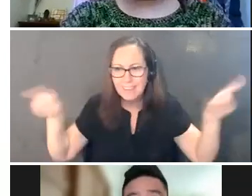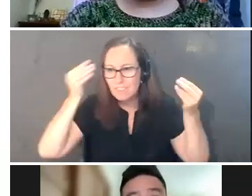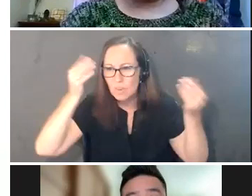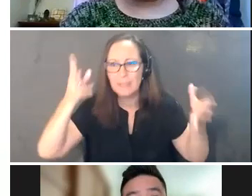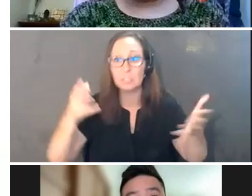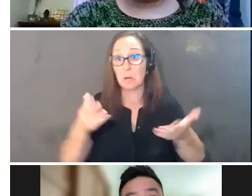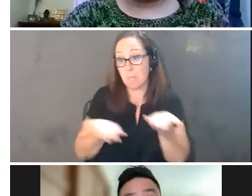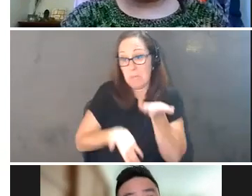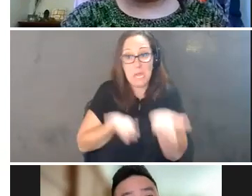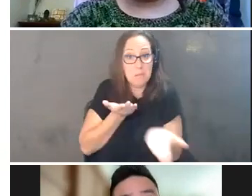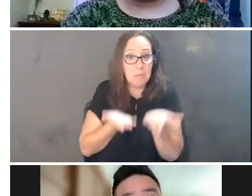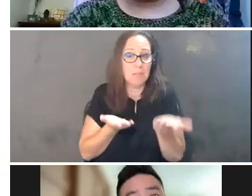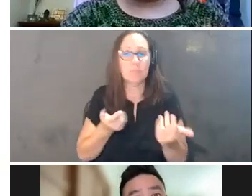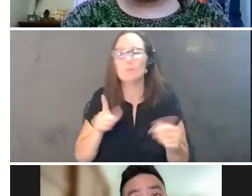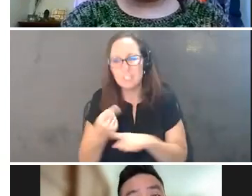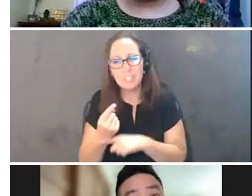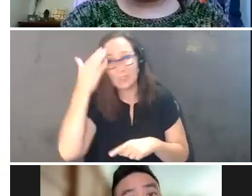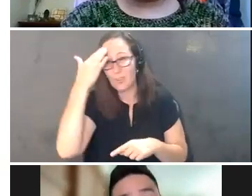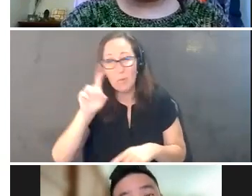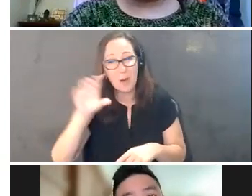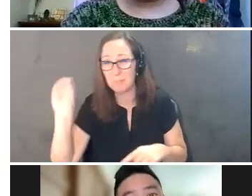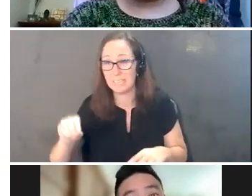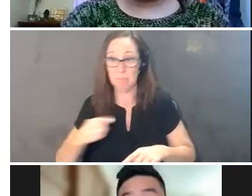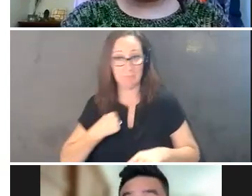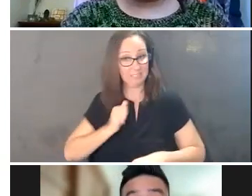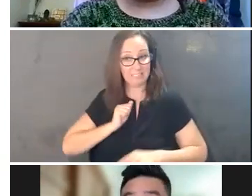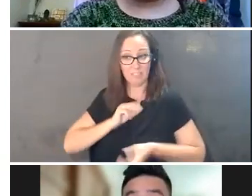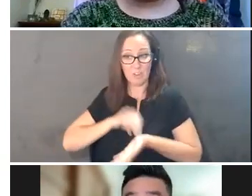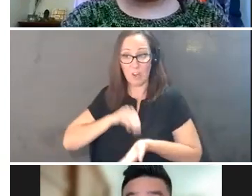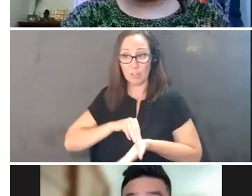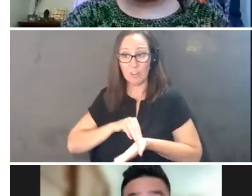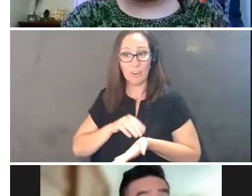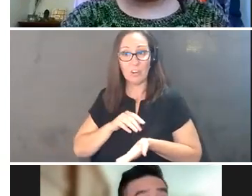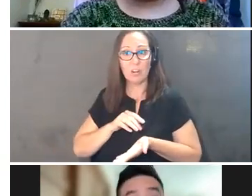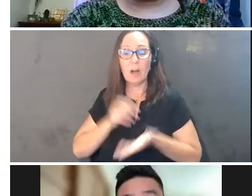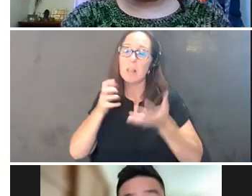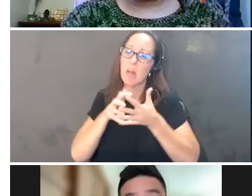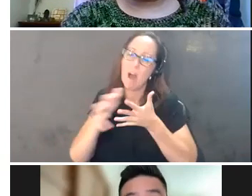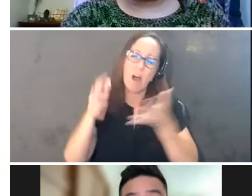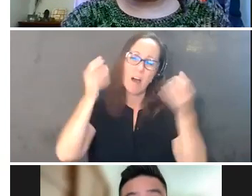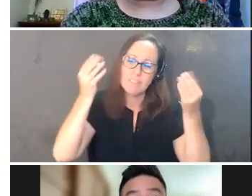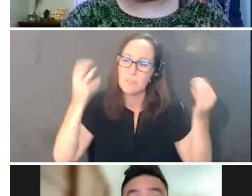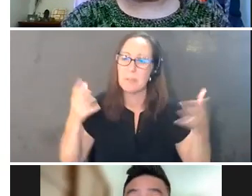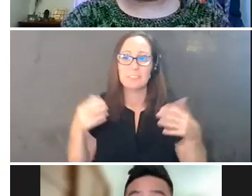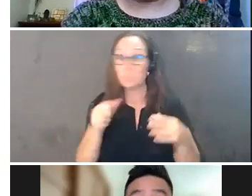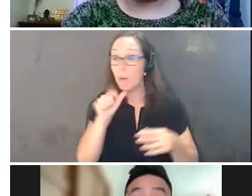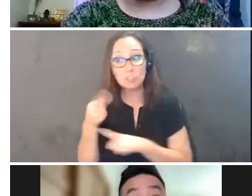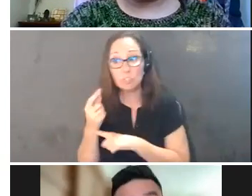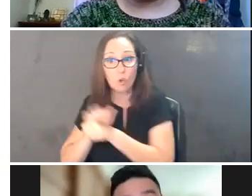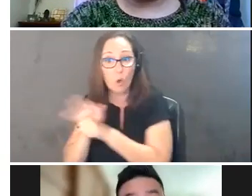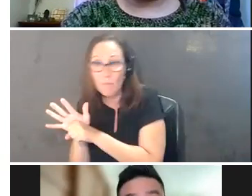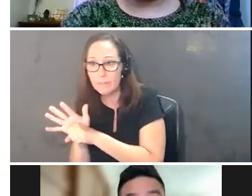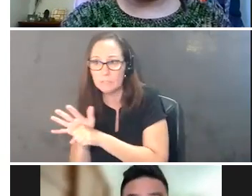maybe we just don't know. And so as a doctor, I'll tell you this, there's so much of that type of information, not just for COVID, for every kind of disease, there's tons